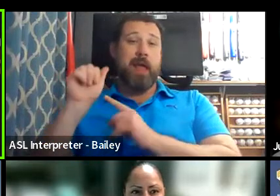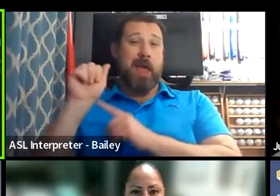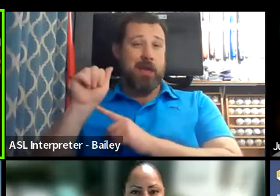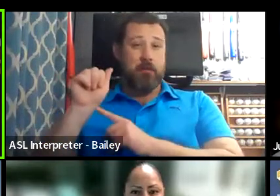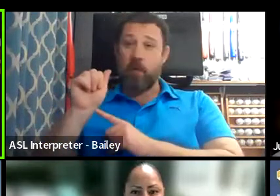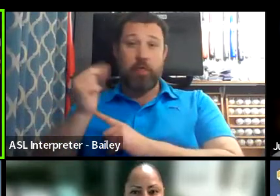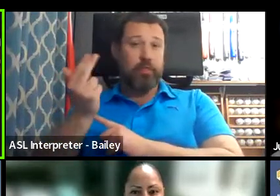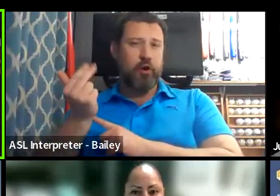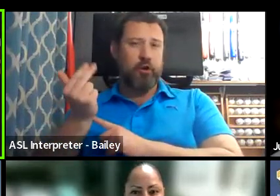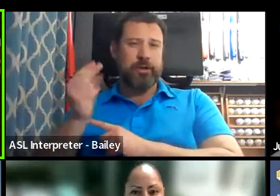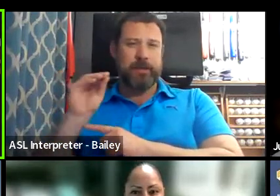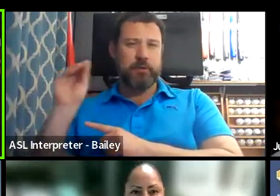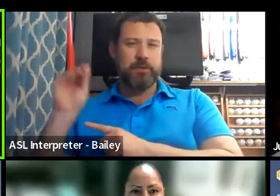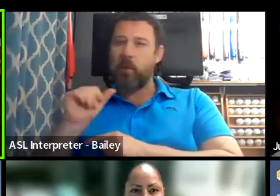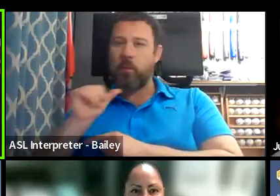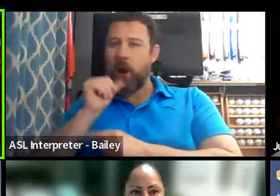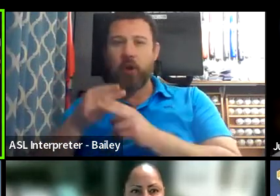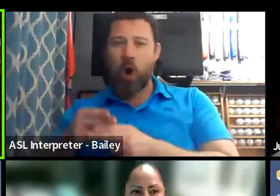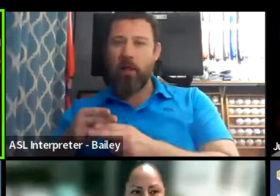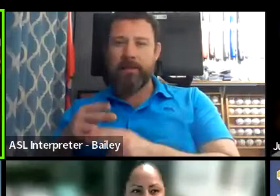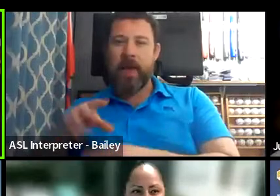not, we are not calling that acceptable.